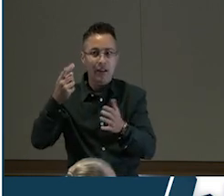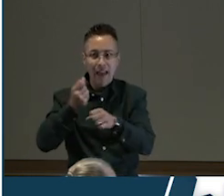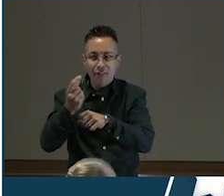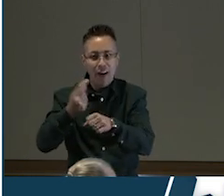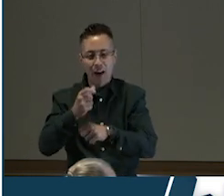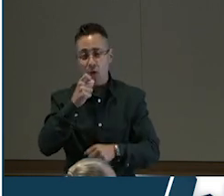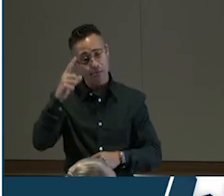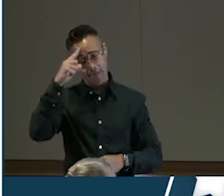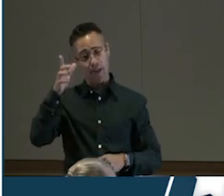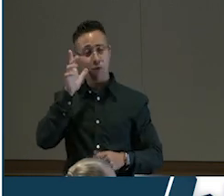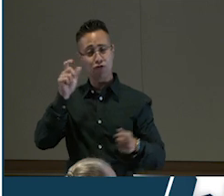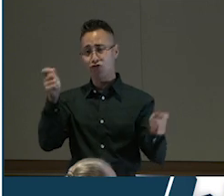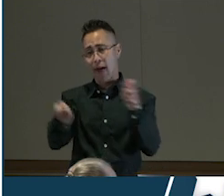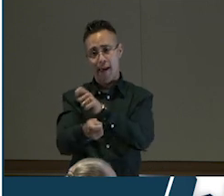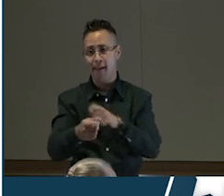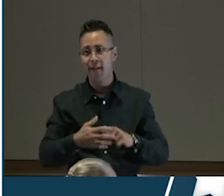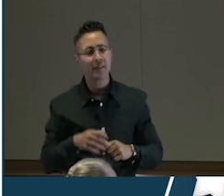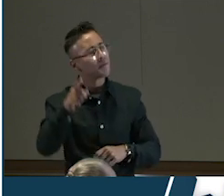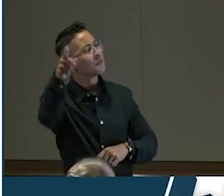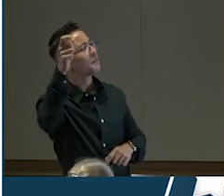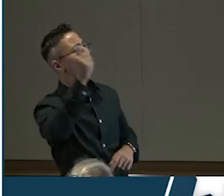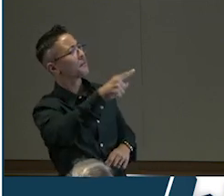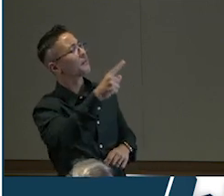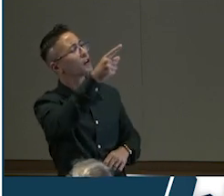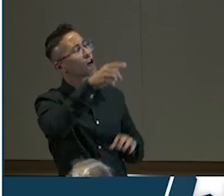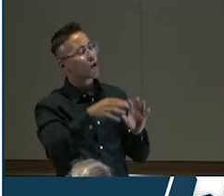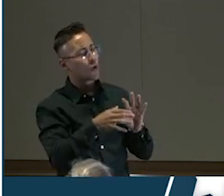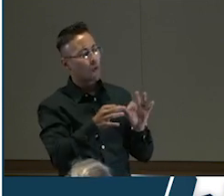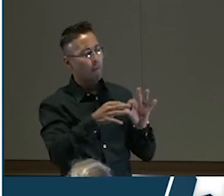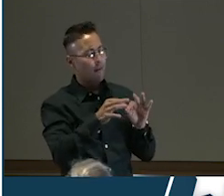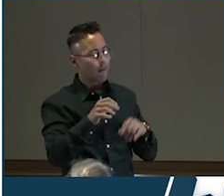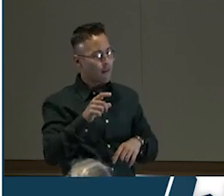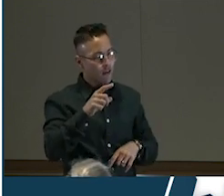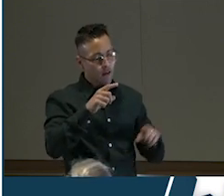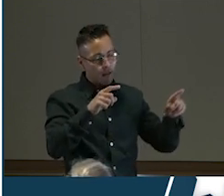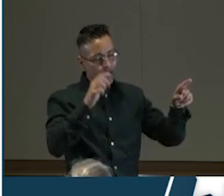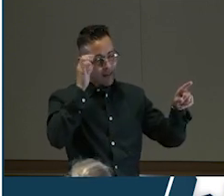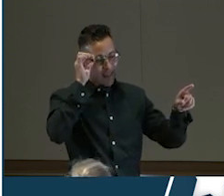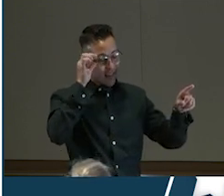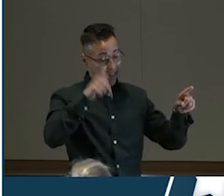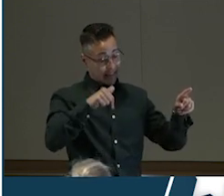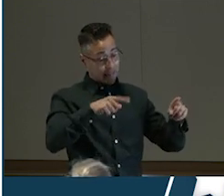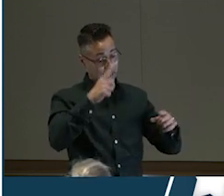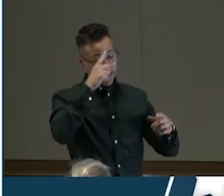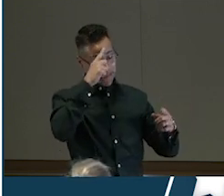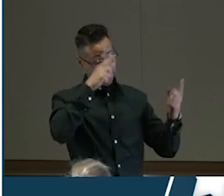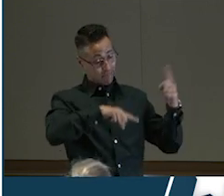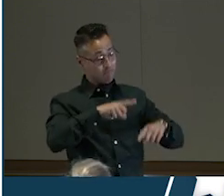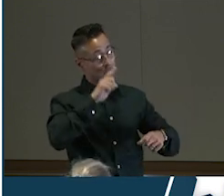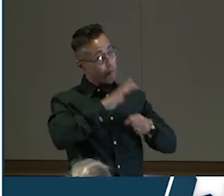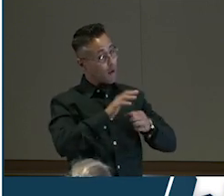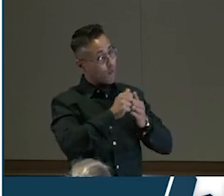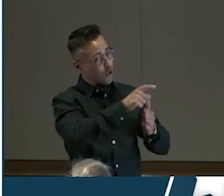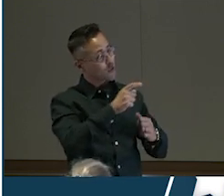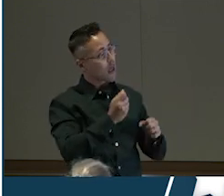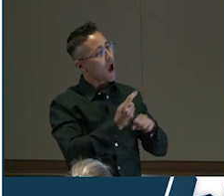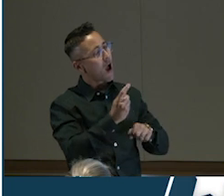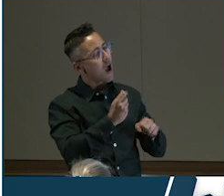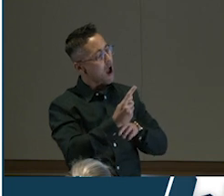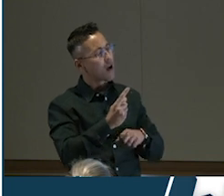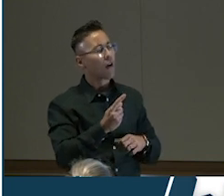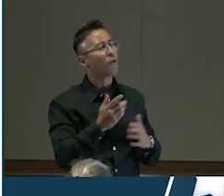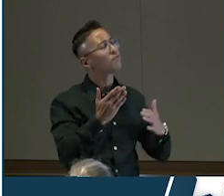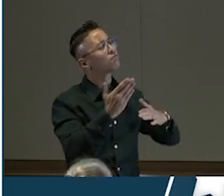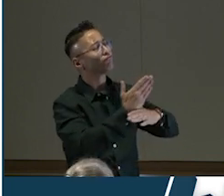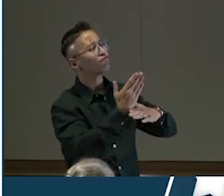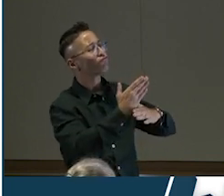change. You mentioned it's kind of an annual Yes. commitment with you. What's the range of cost and how is